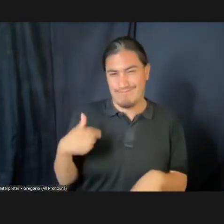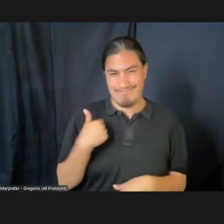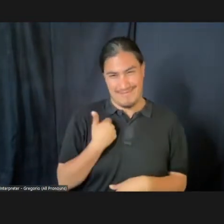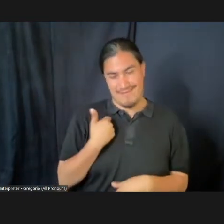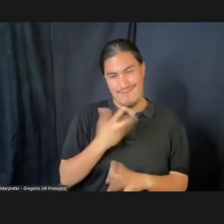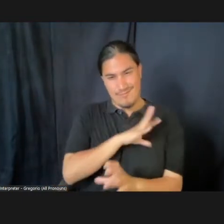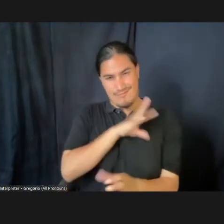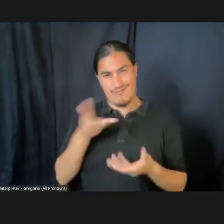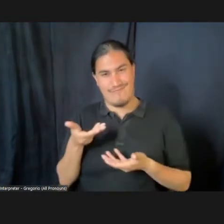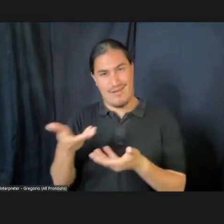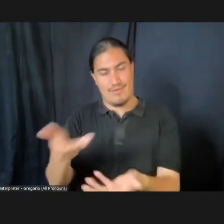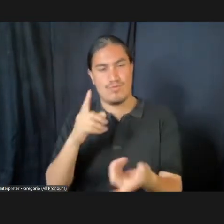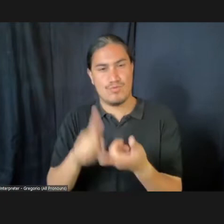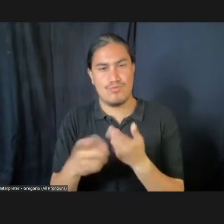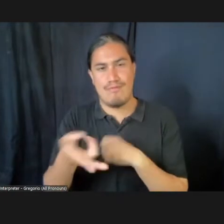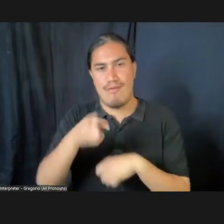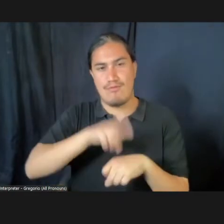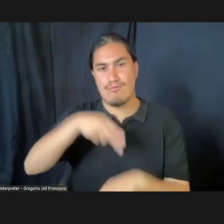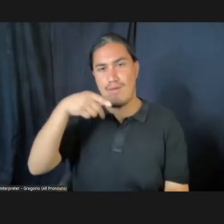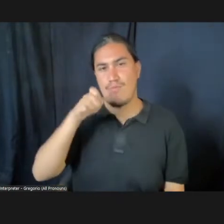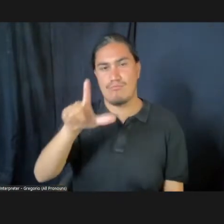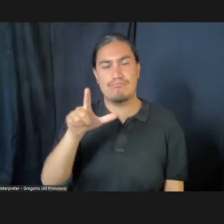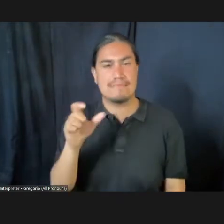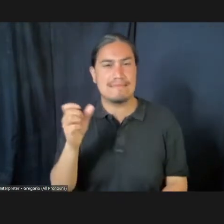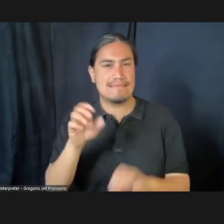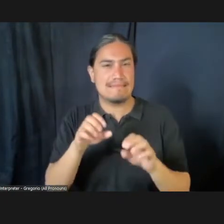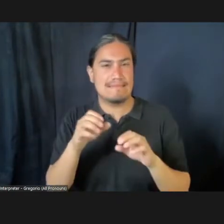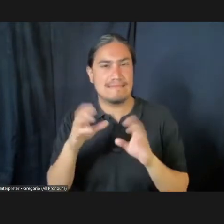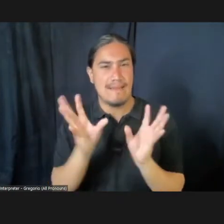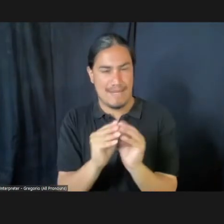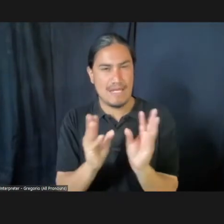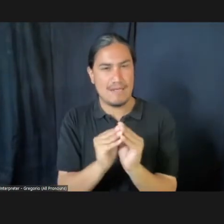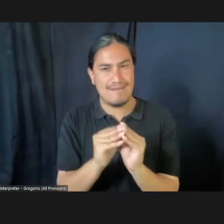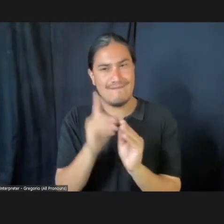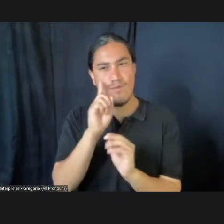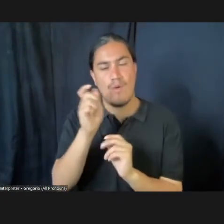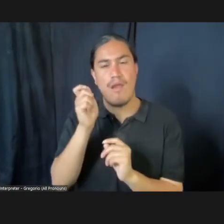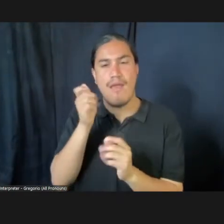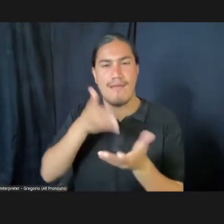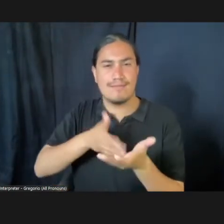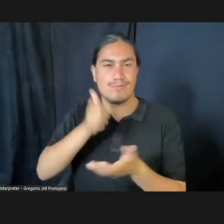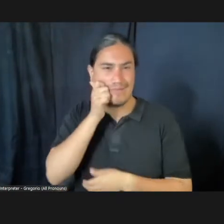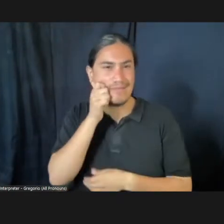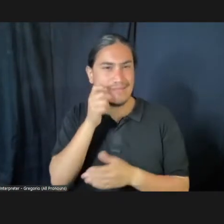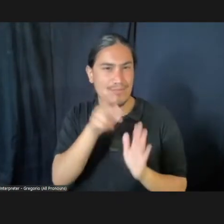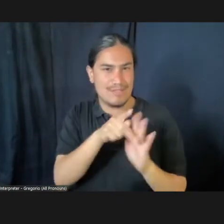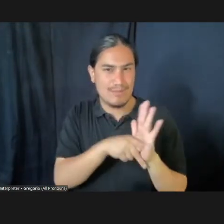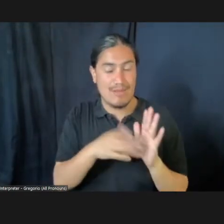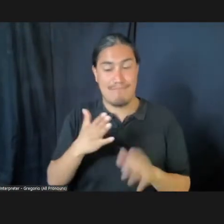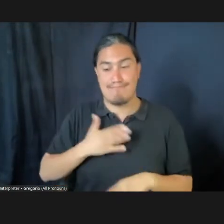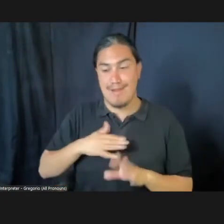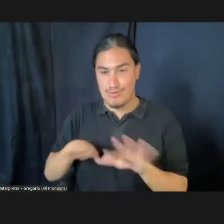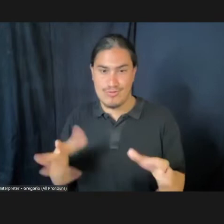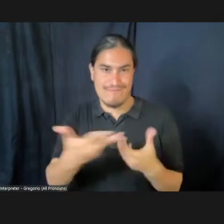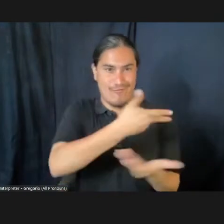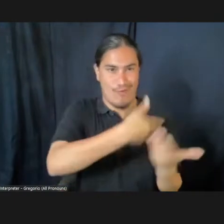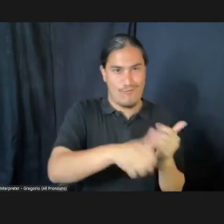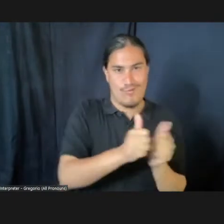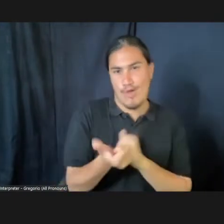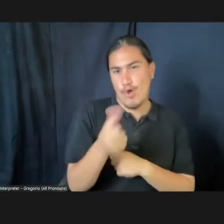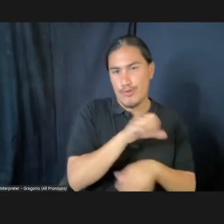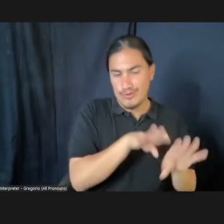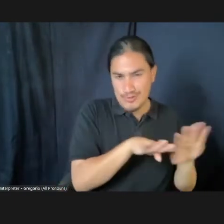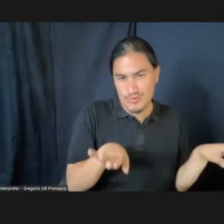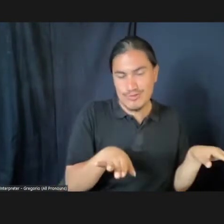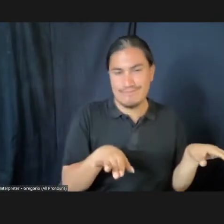to the National PAL Summit, me to present on an anti-racist principles and my children to engage with other children of parents, artists